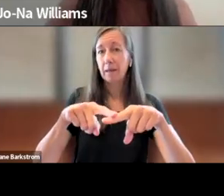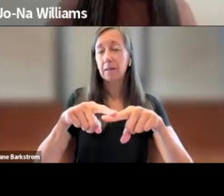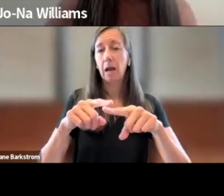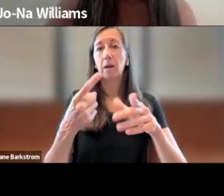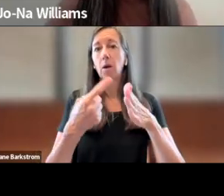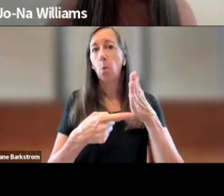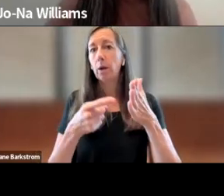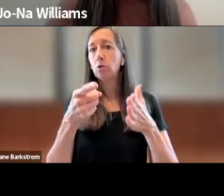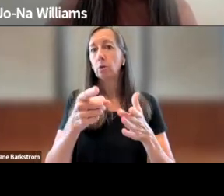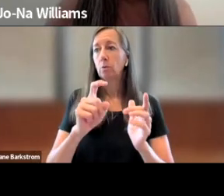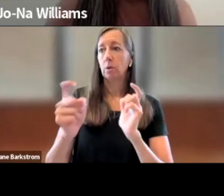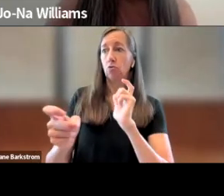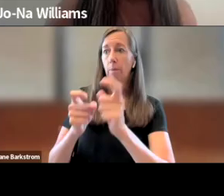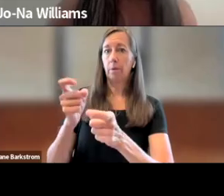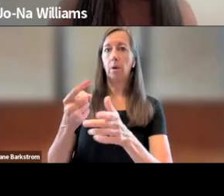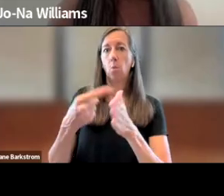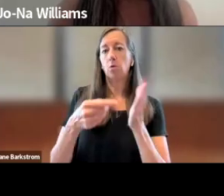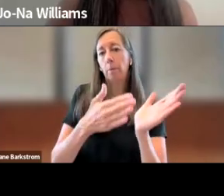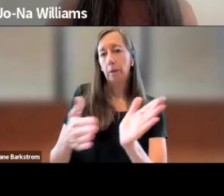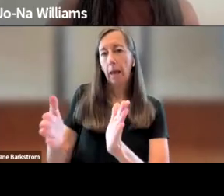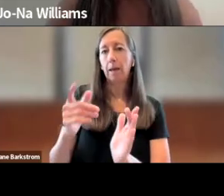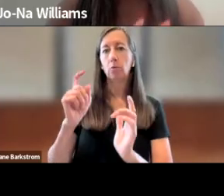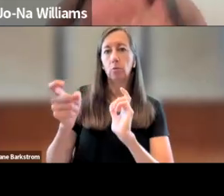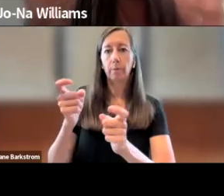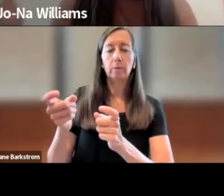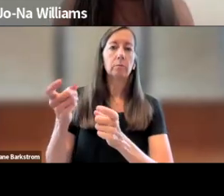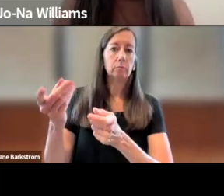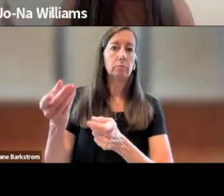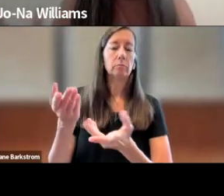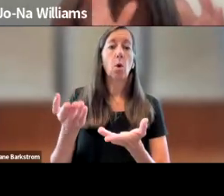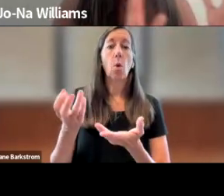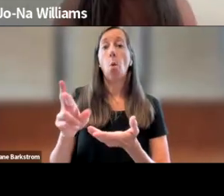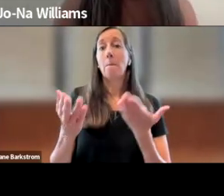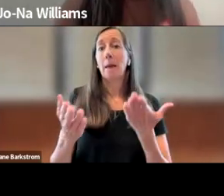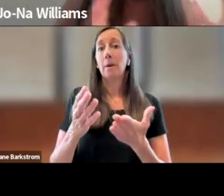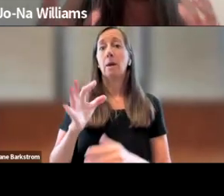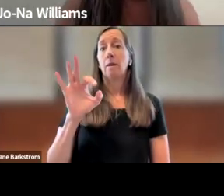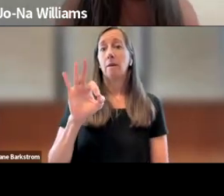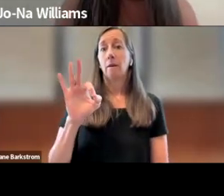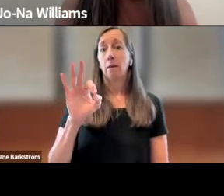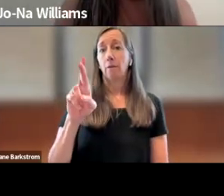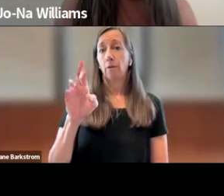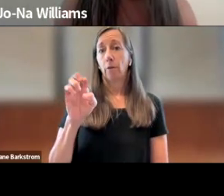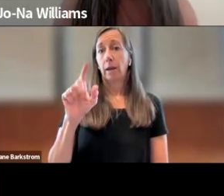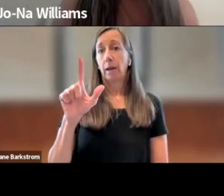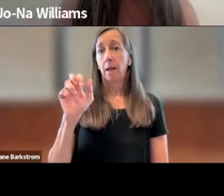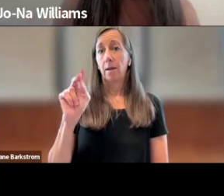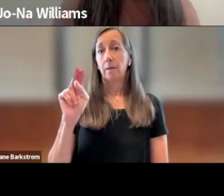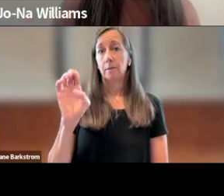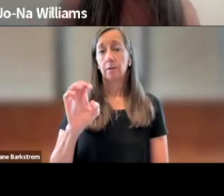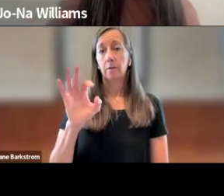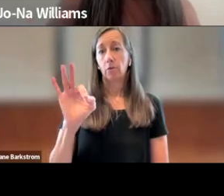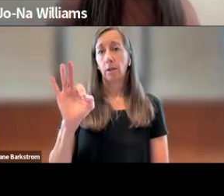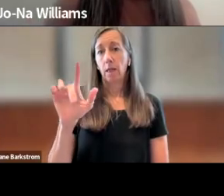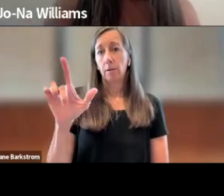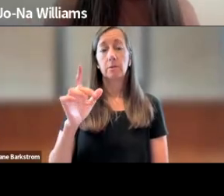what you plan to contribute, or what you may have freelanced within a production.